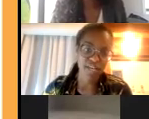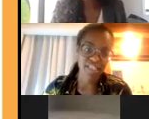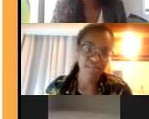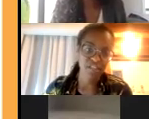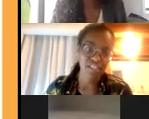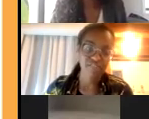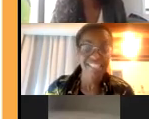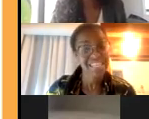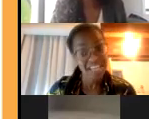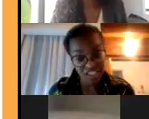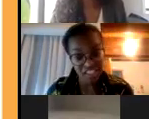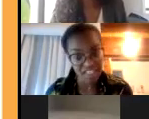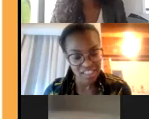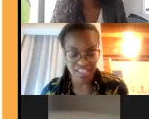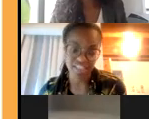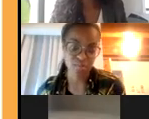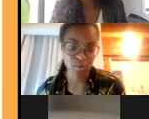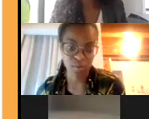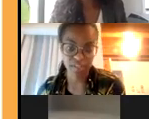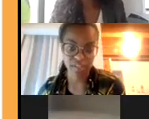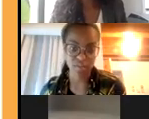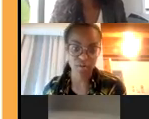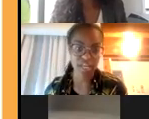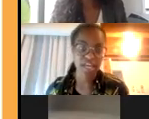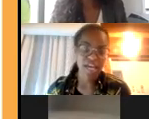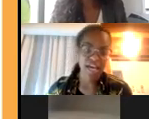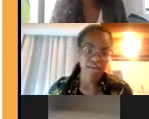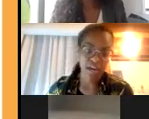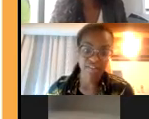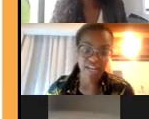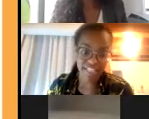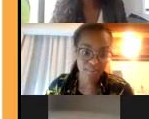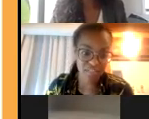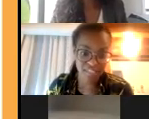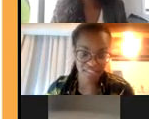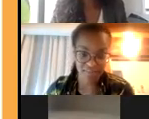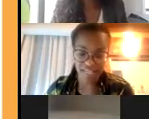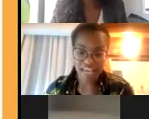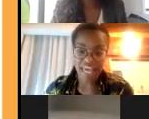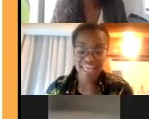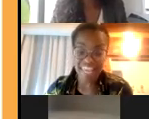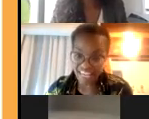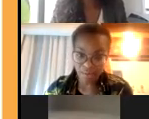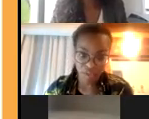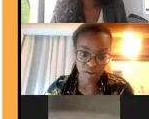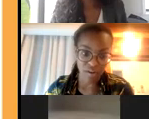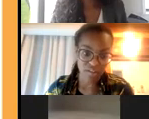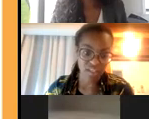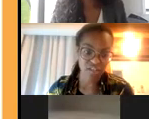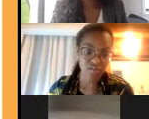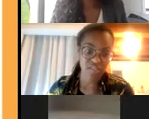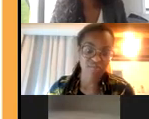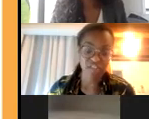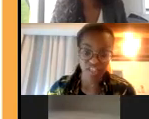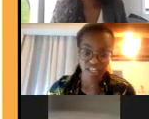Human Rights Commission's investigation into test and report into 3 private hospital systems. And then we are also